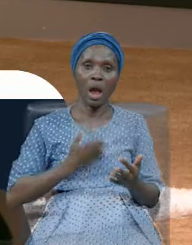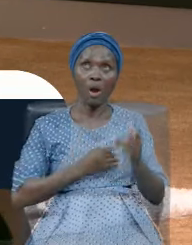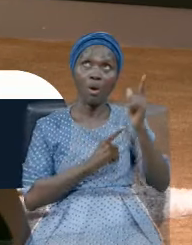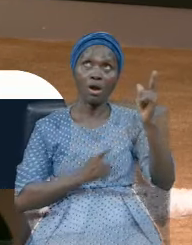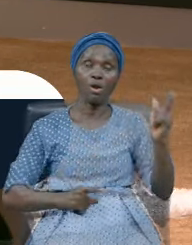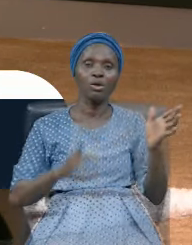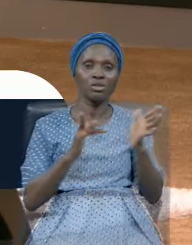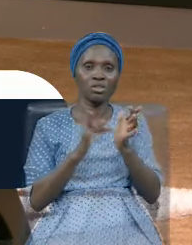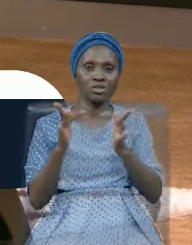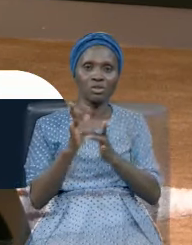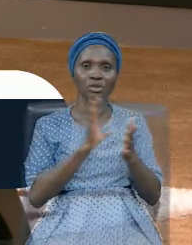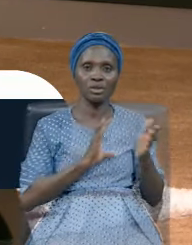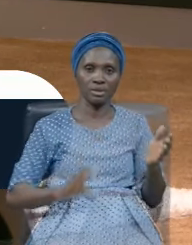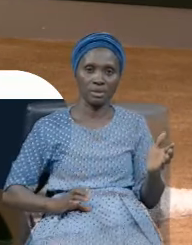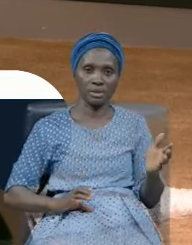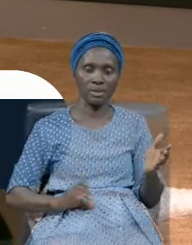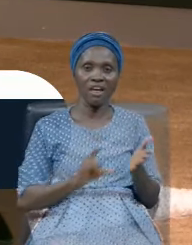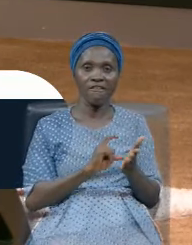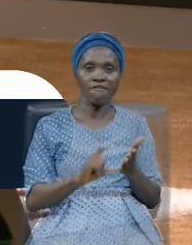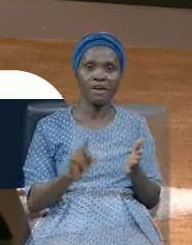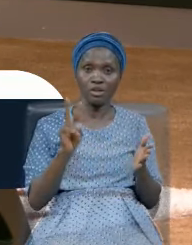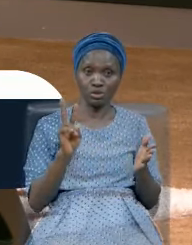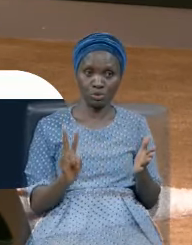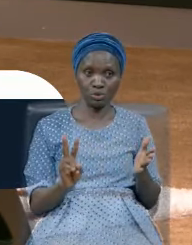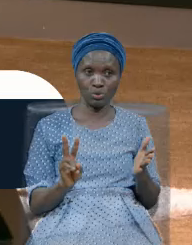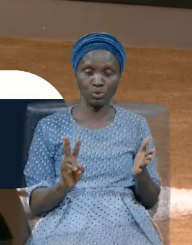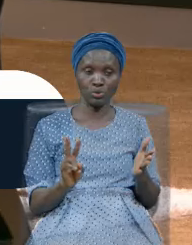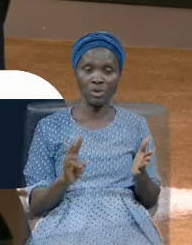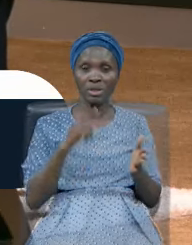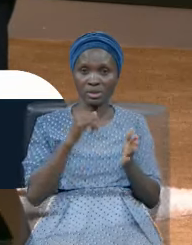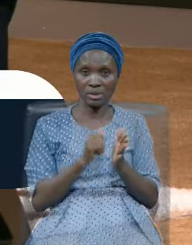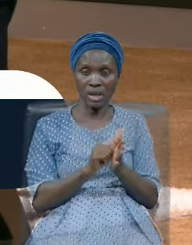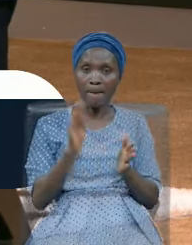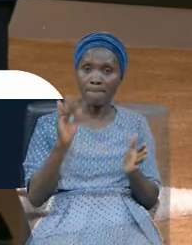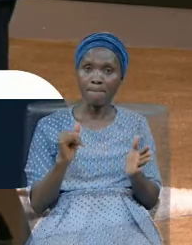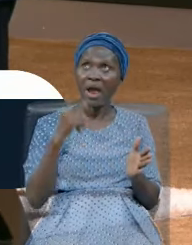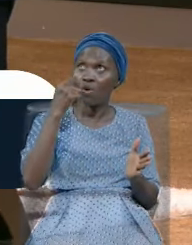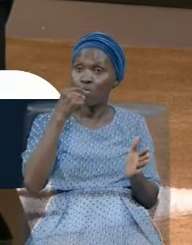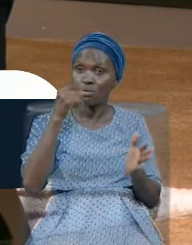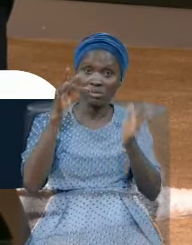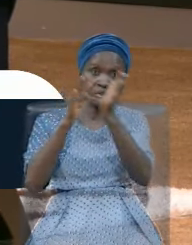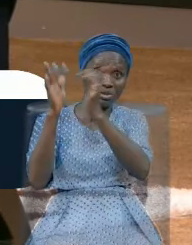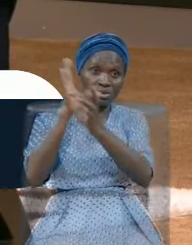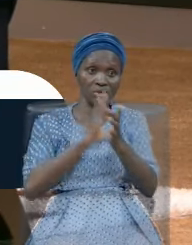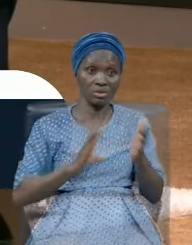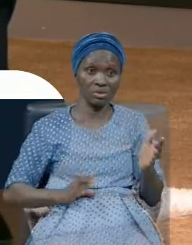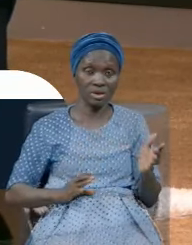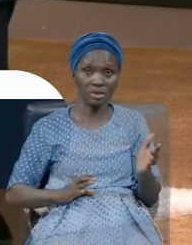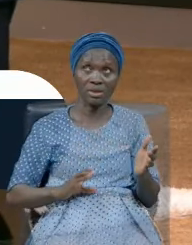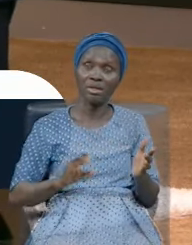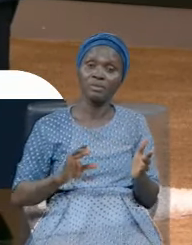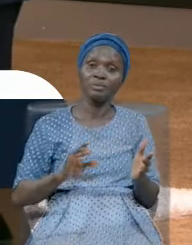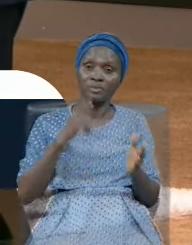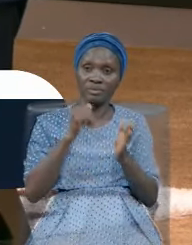Jesus Christ. Verse 2. In verse 2, it says, by whom, that's by Jesus Christ, he mentioned at